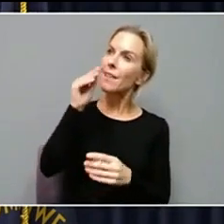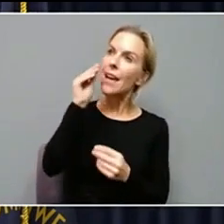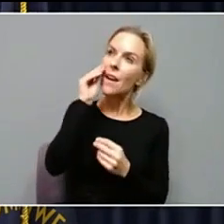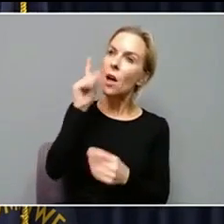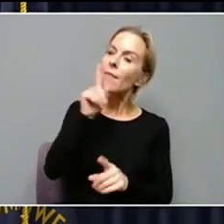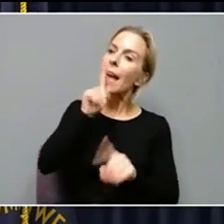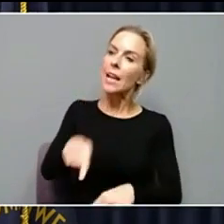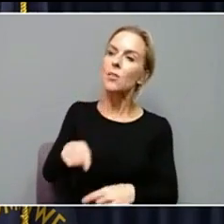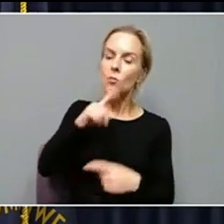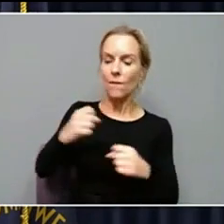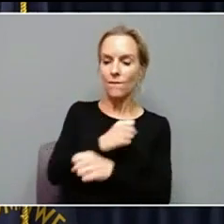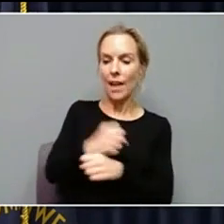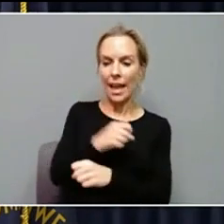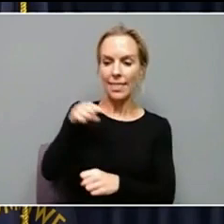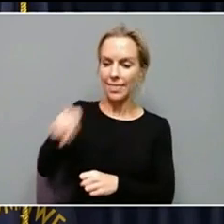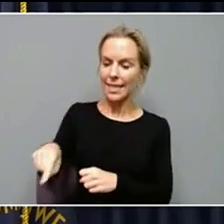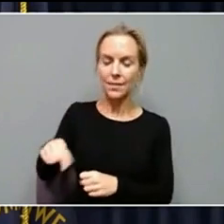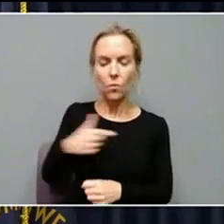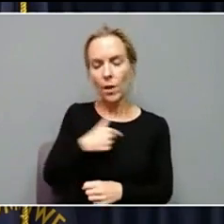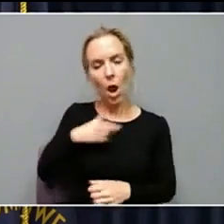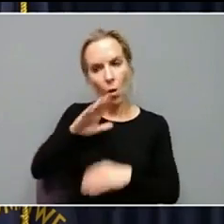know. Gladys.